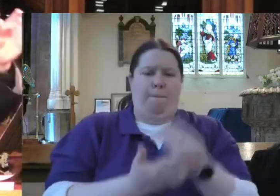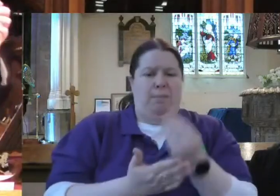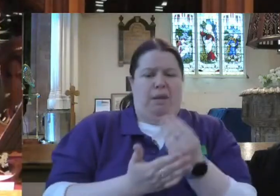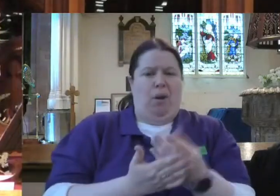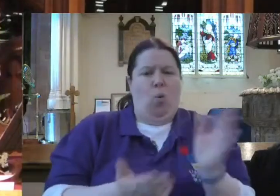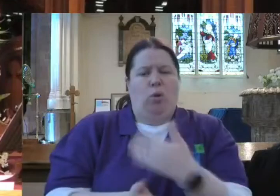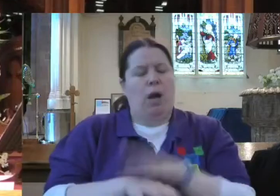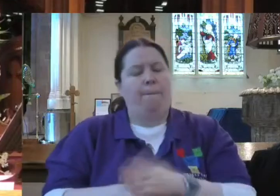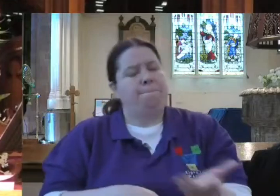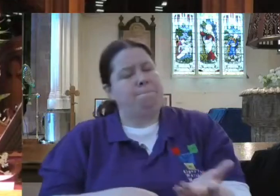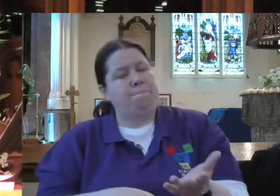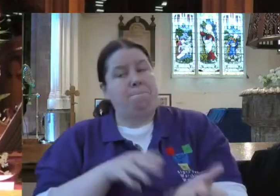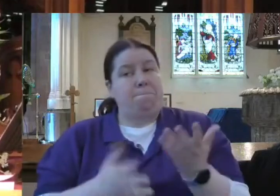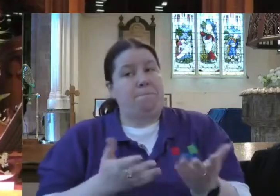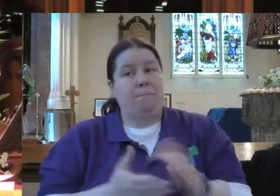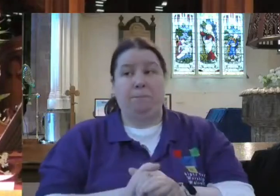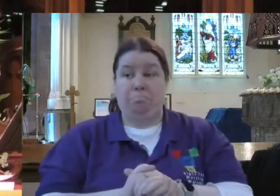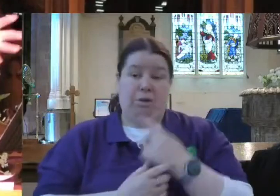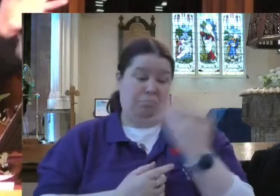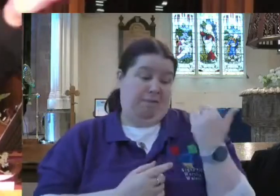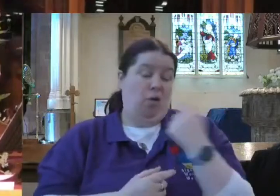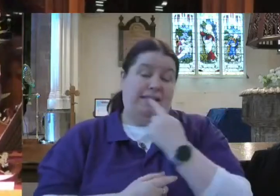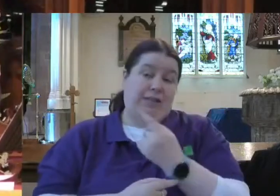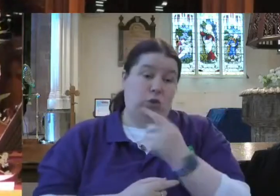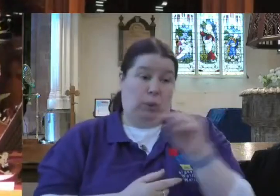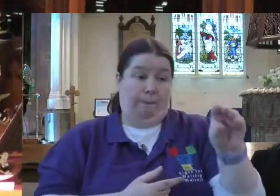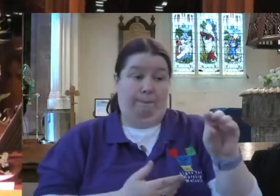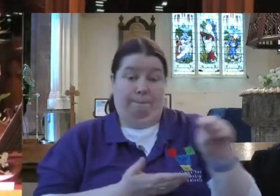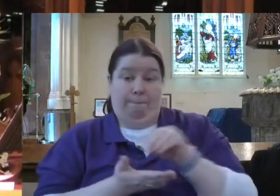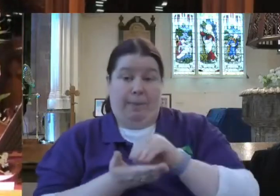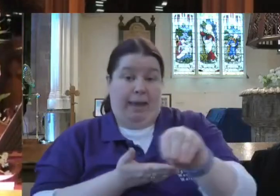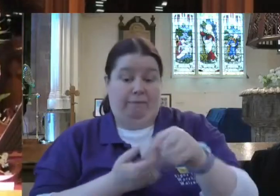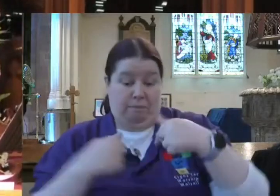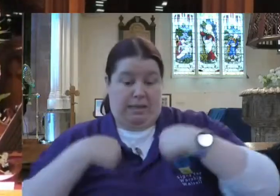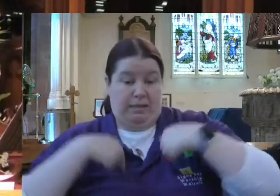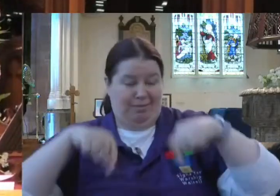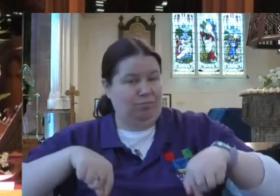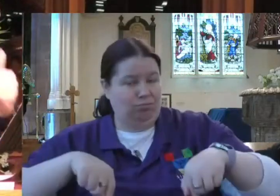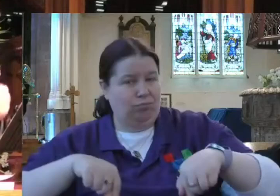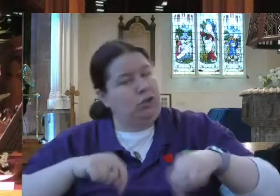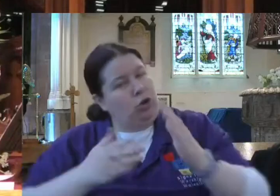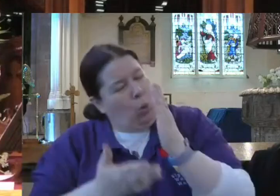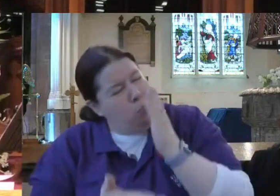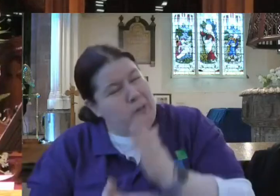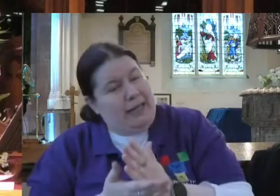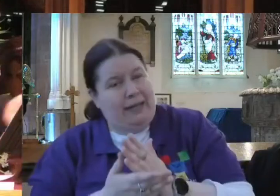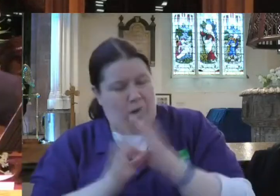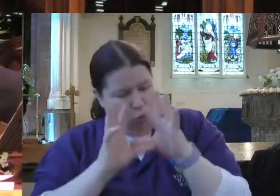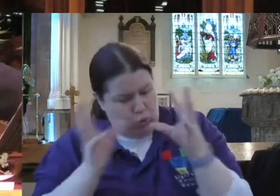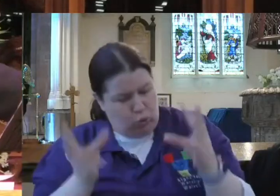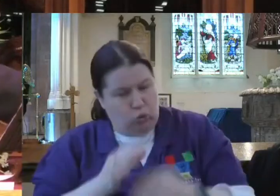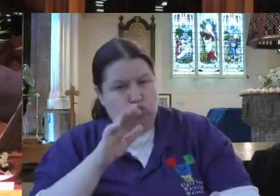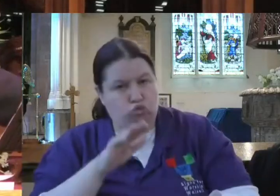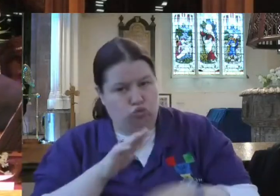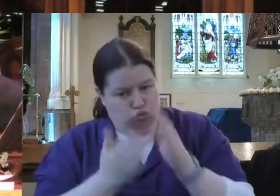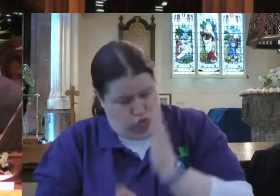I said earlier on that you pay for me to be here. That's not completely true. You